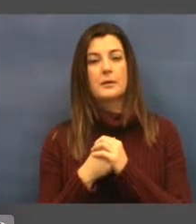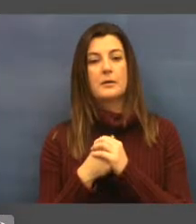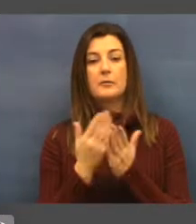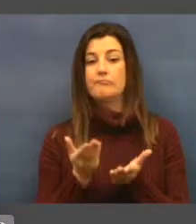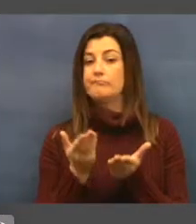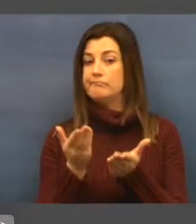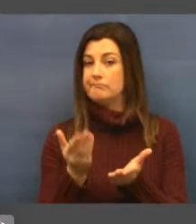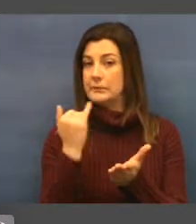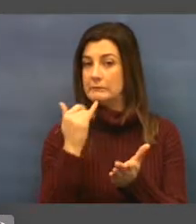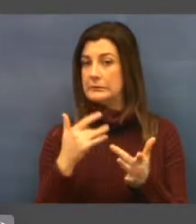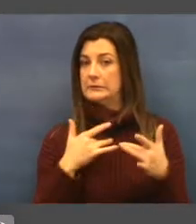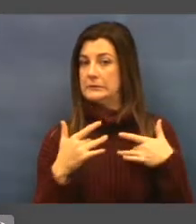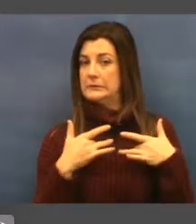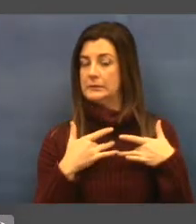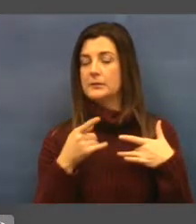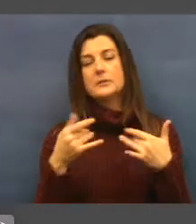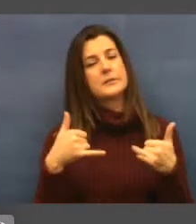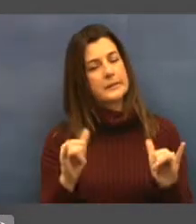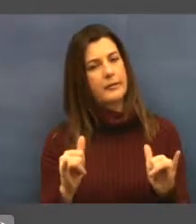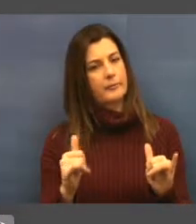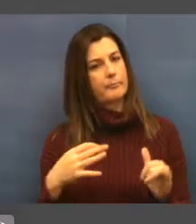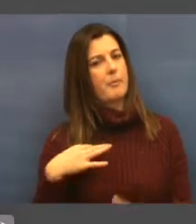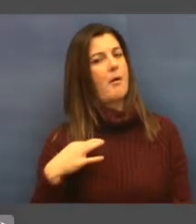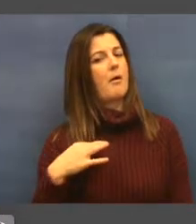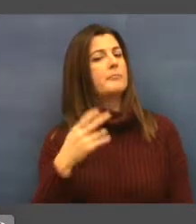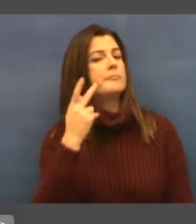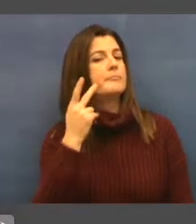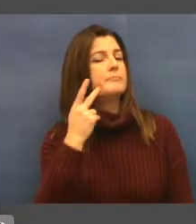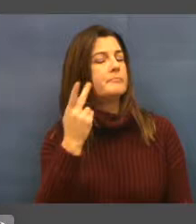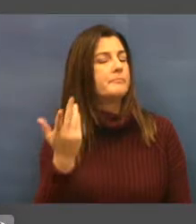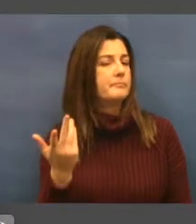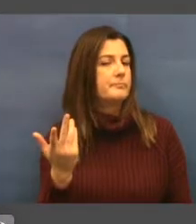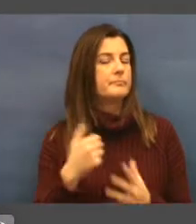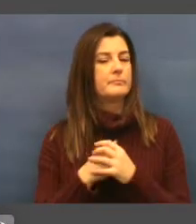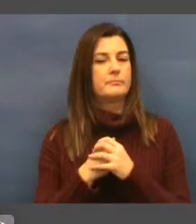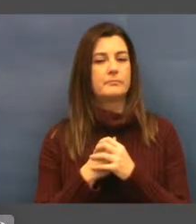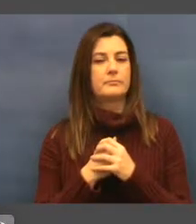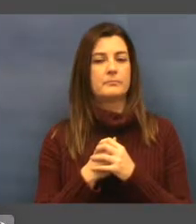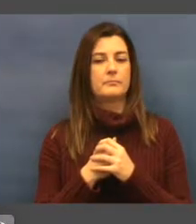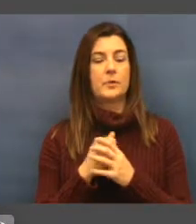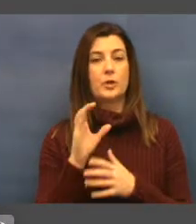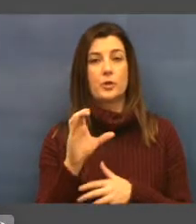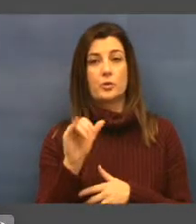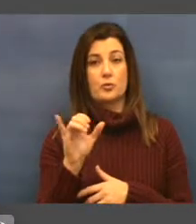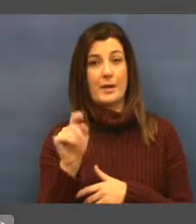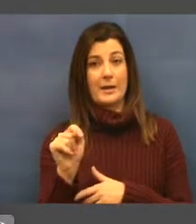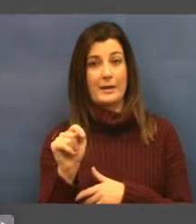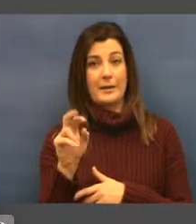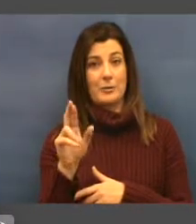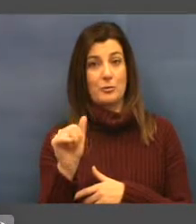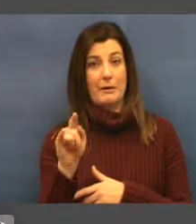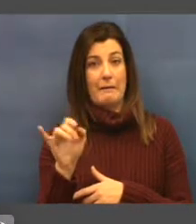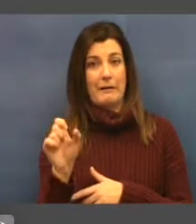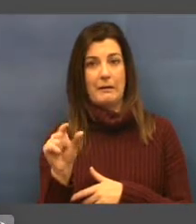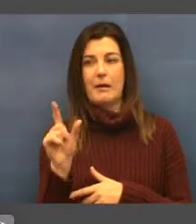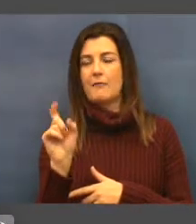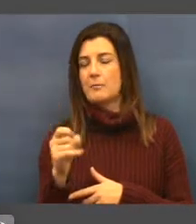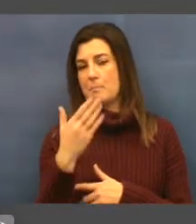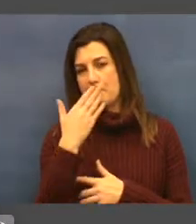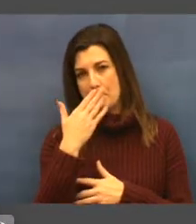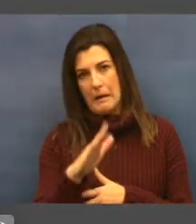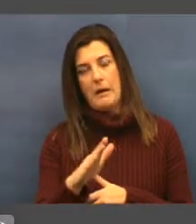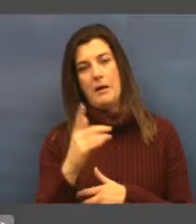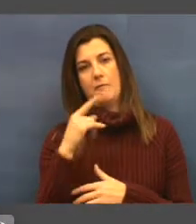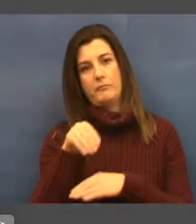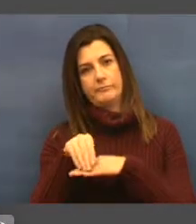if this is a concern for you, you still apply and just see how you're assessed. Your credit rating needs to be really bad for this to